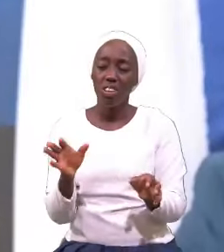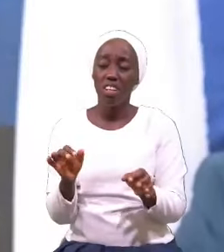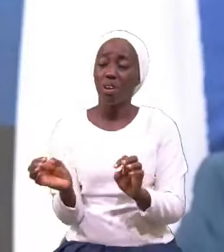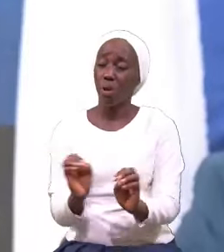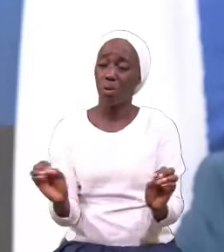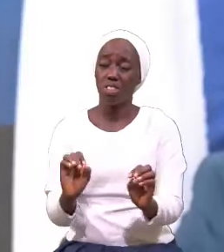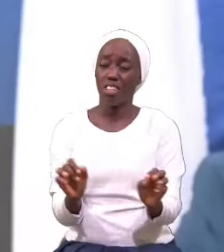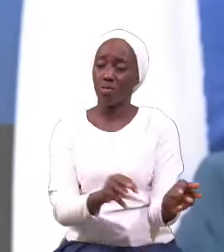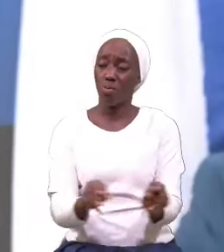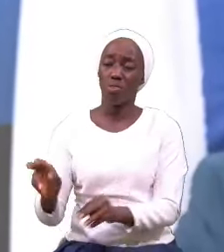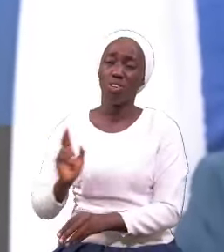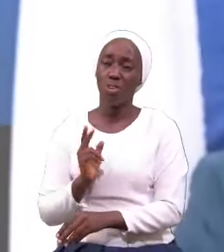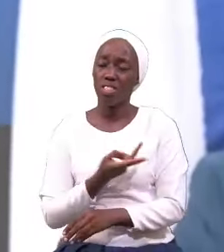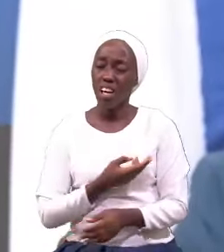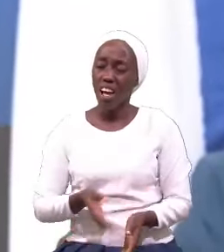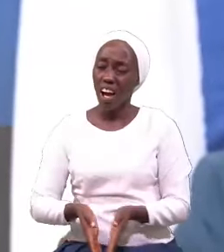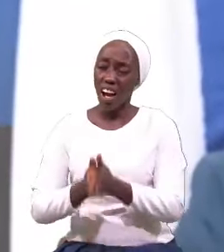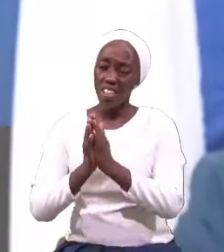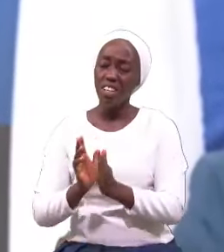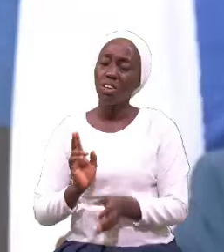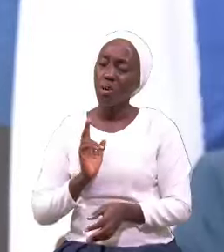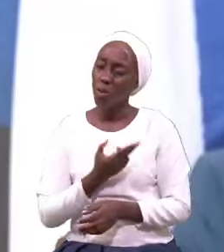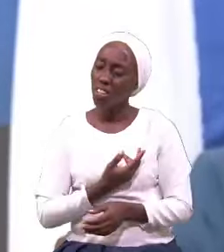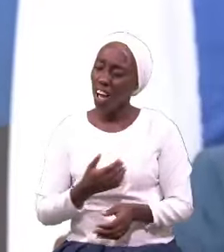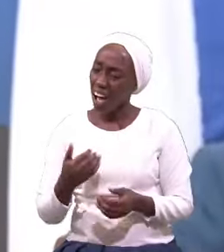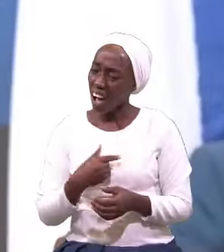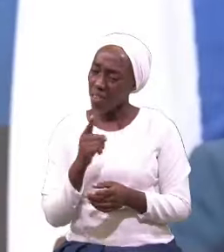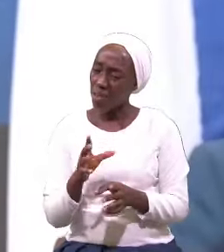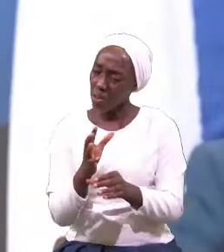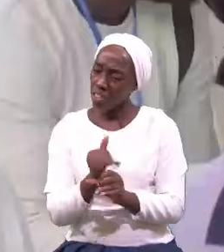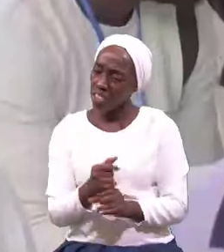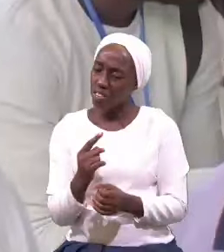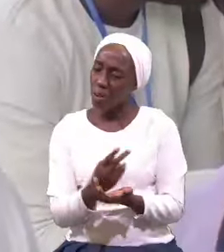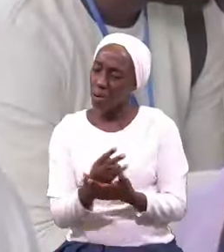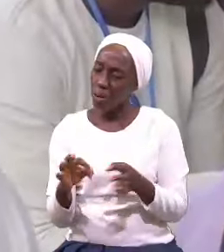asking us, tell me now, have you received the Holy Ghost since you believed?